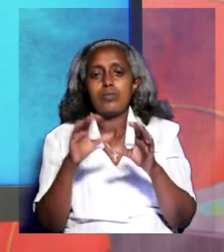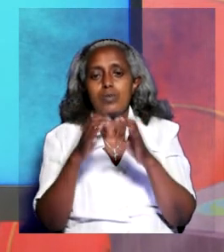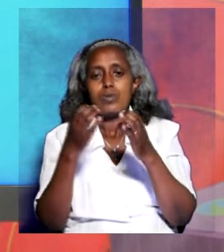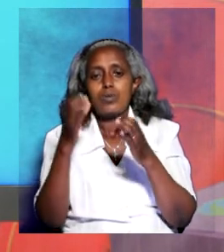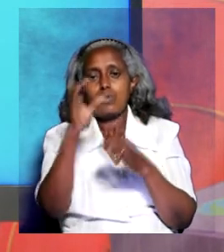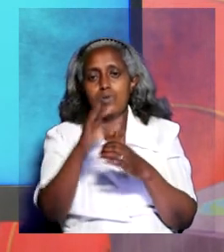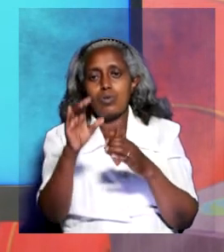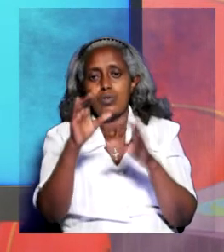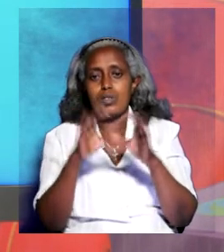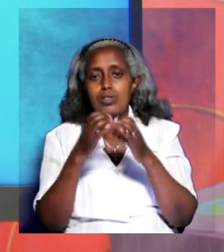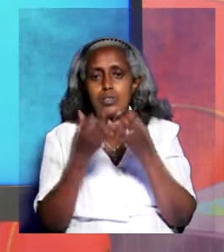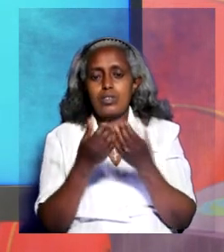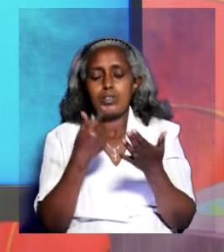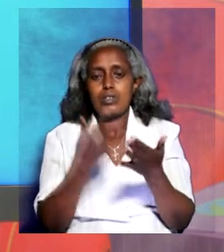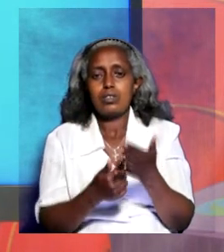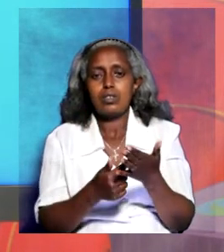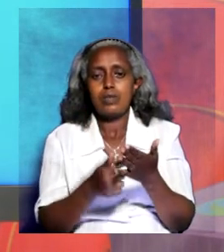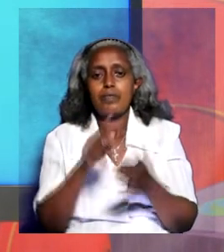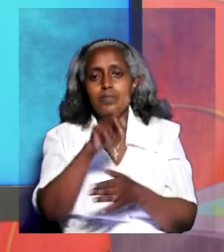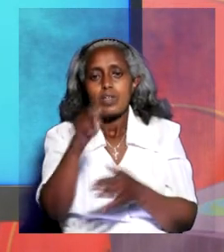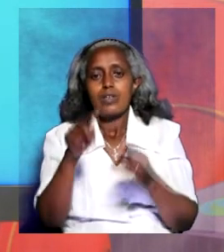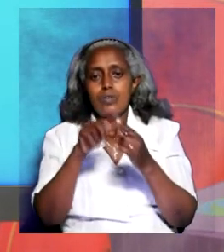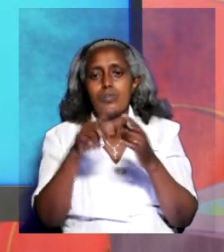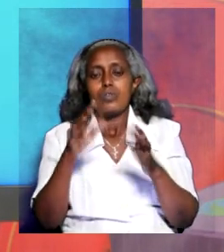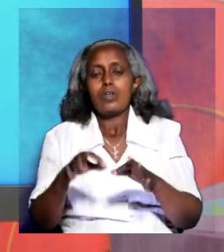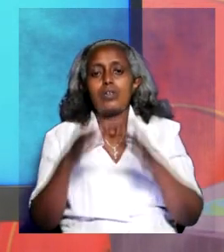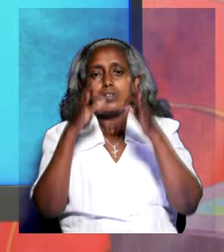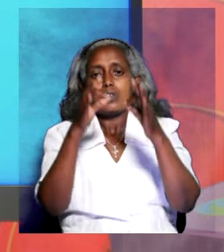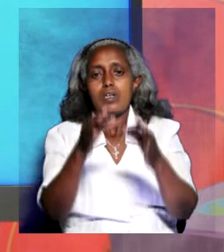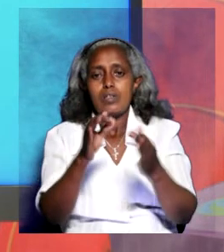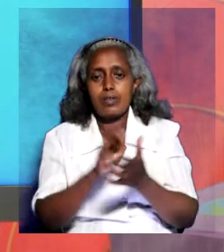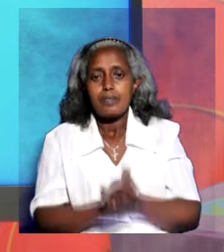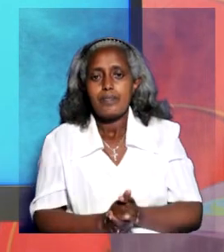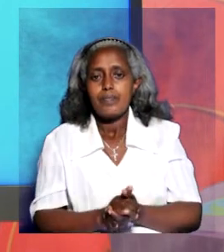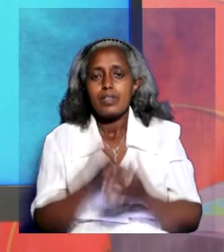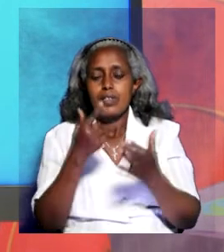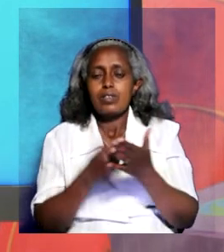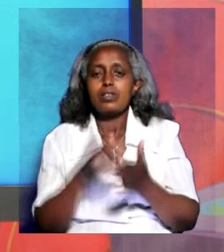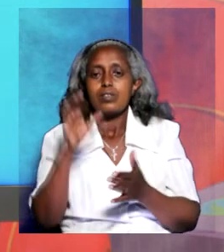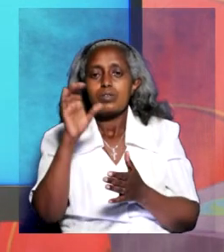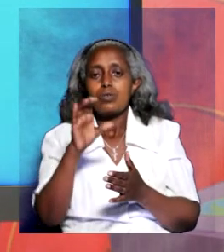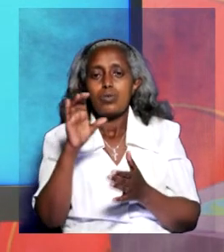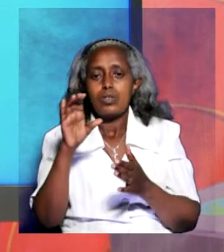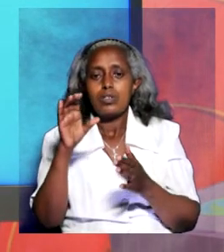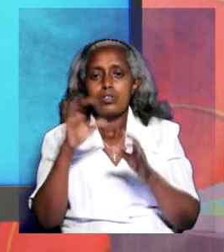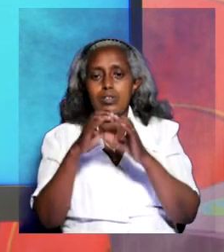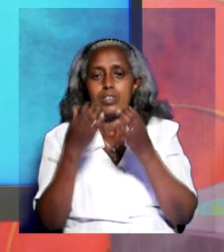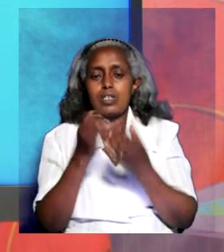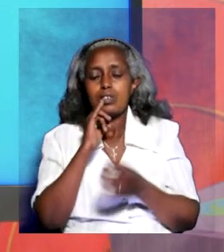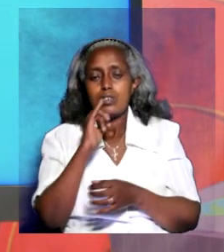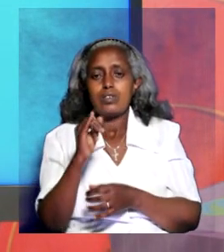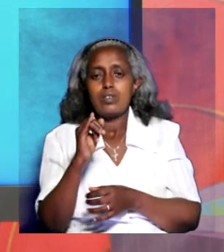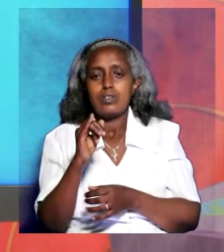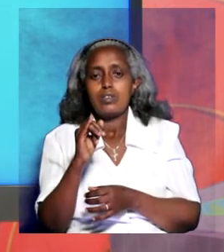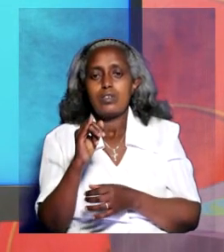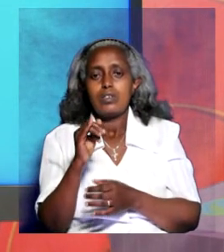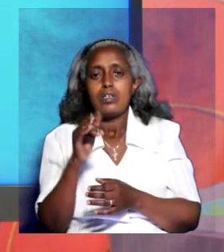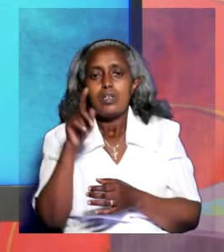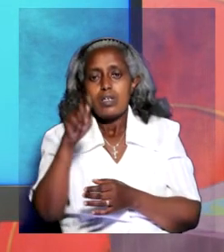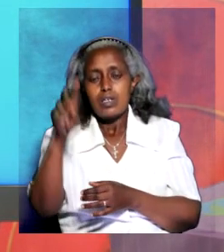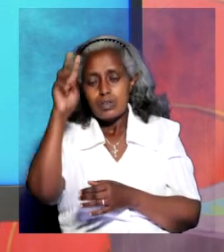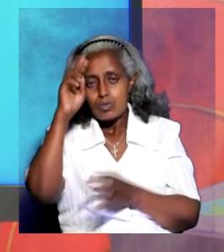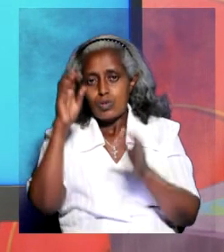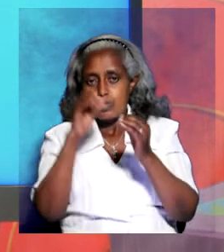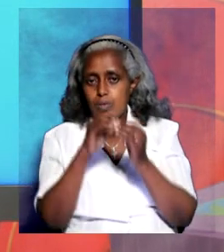here, if you are asked to translate this conic section, maybe let's assume x